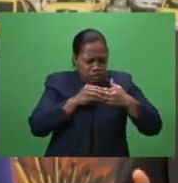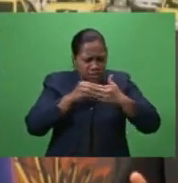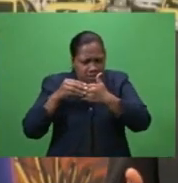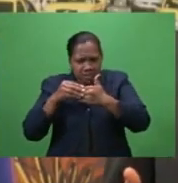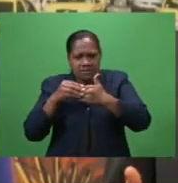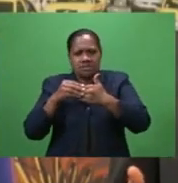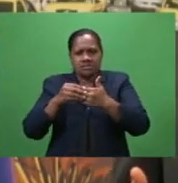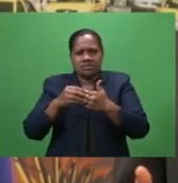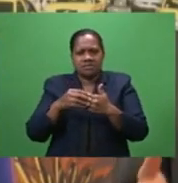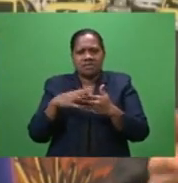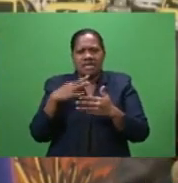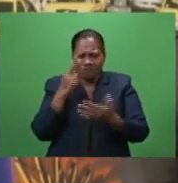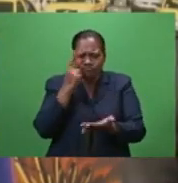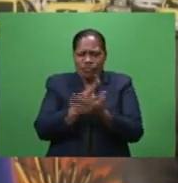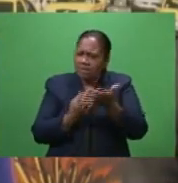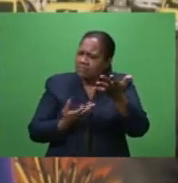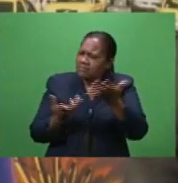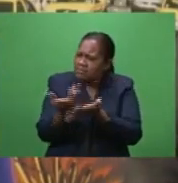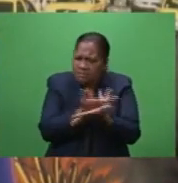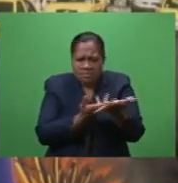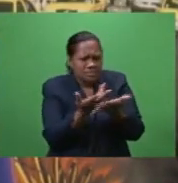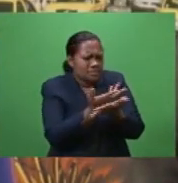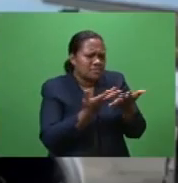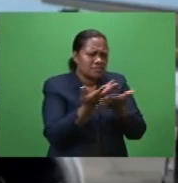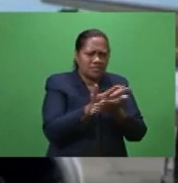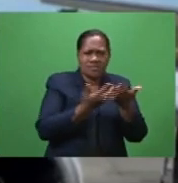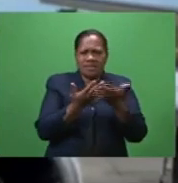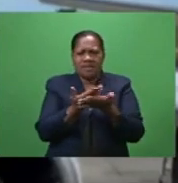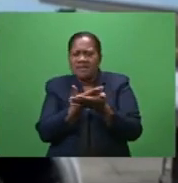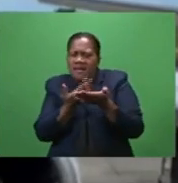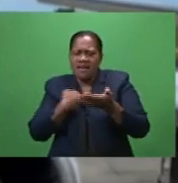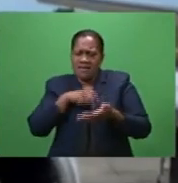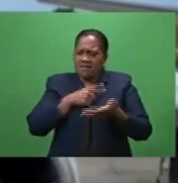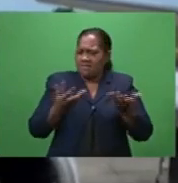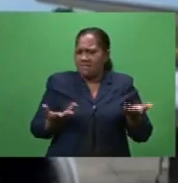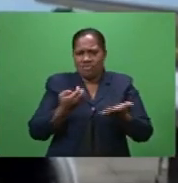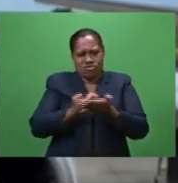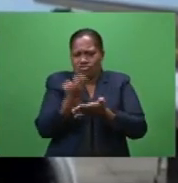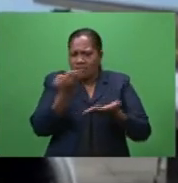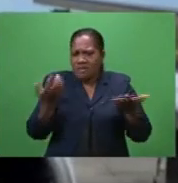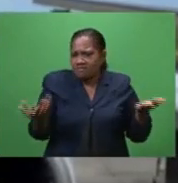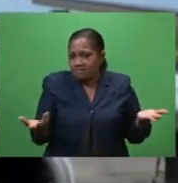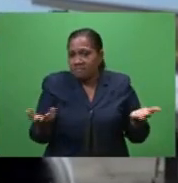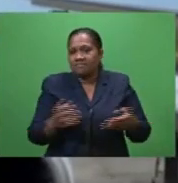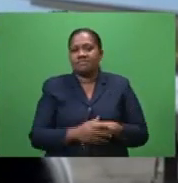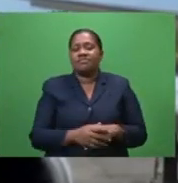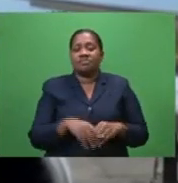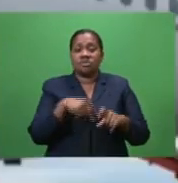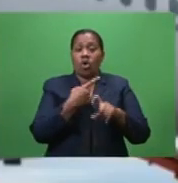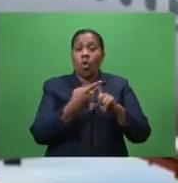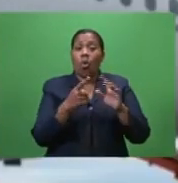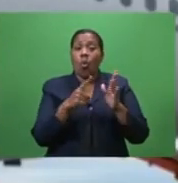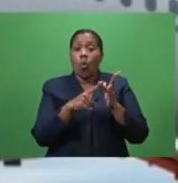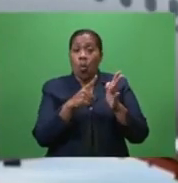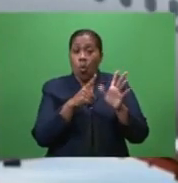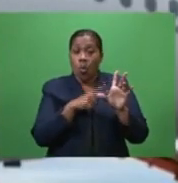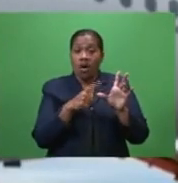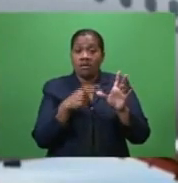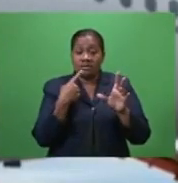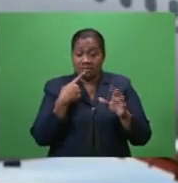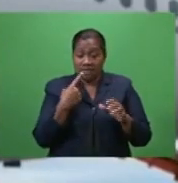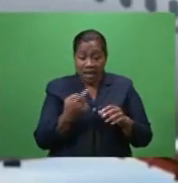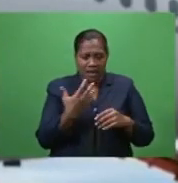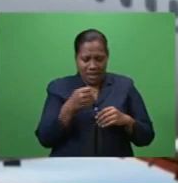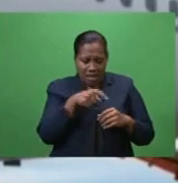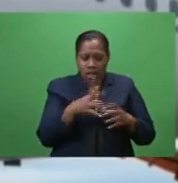have a robust dialogue as to where we are at in the economy. Koya says Fiji's national carrier will also be part of the trade discussion to